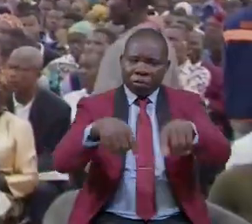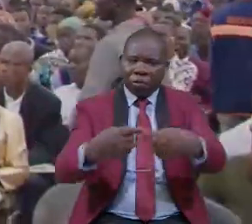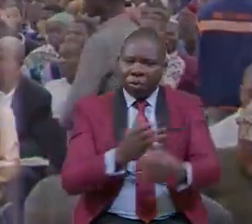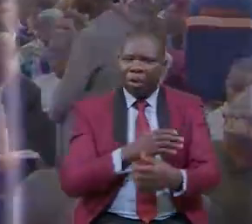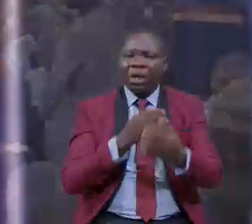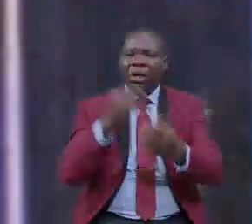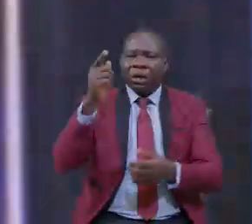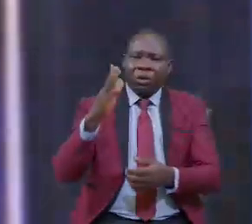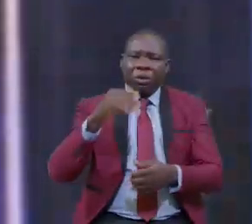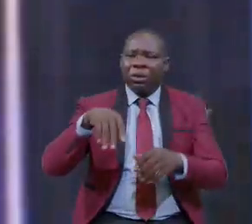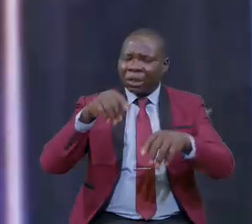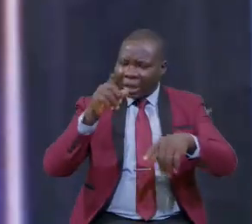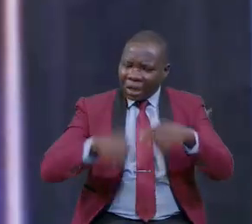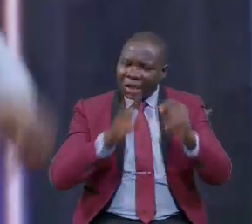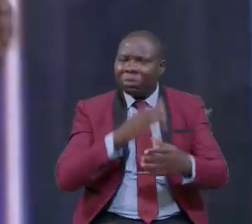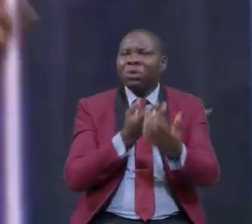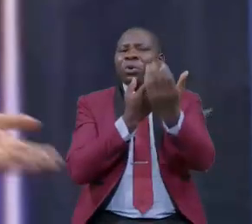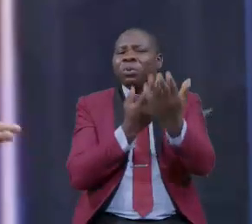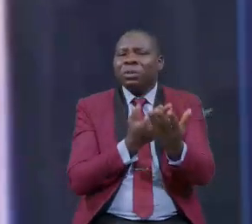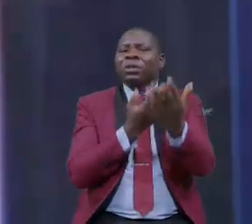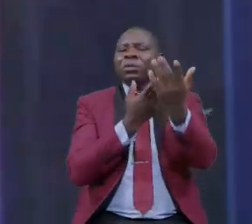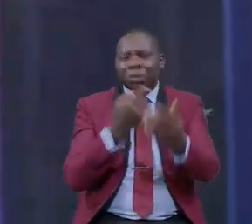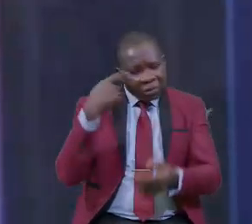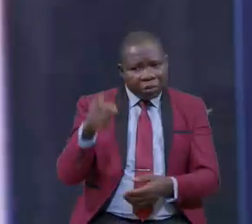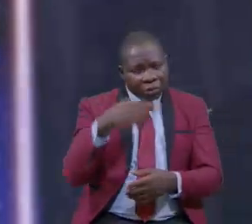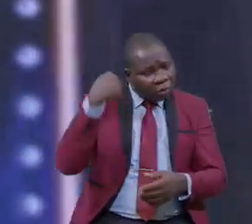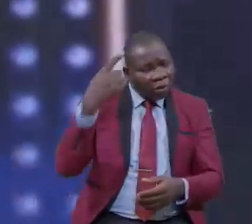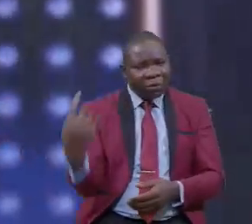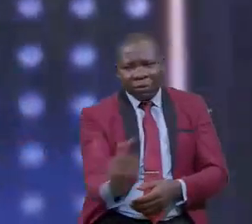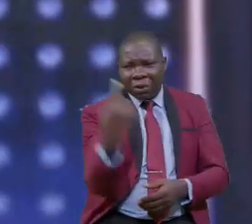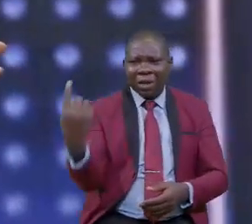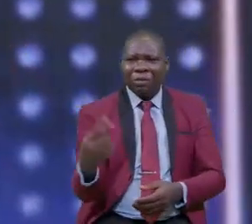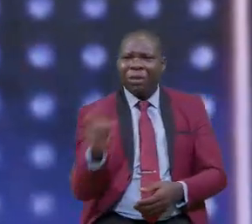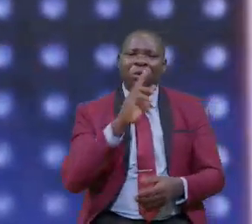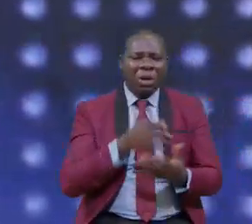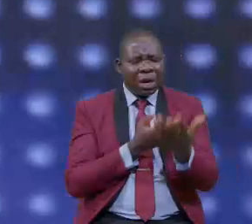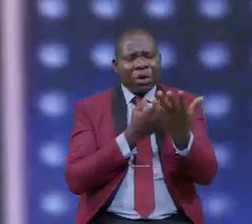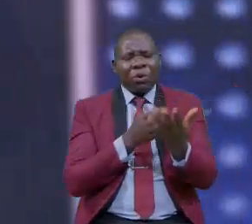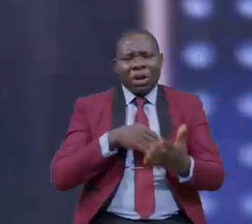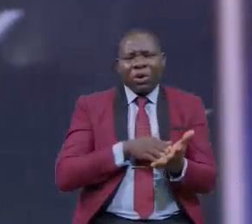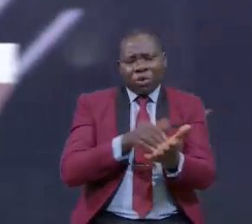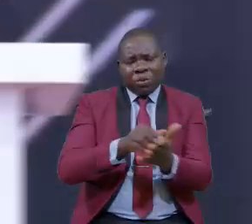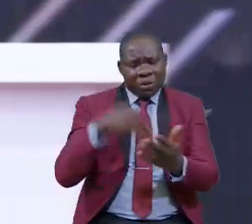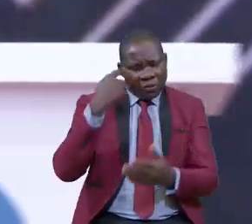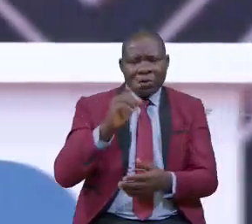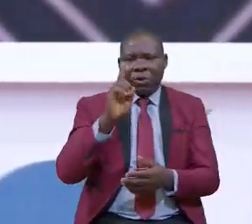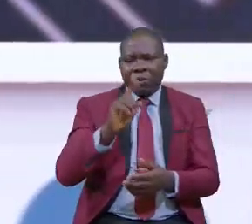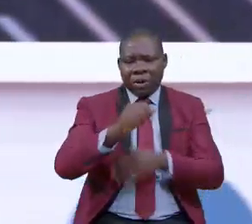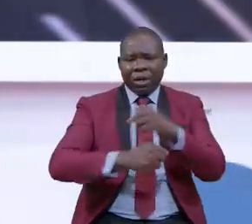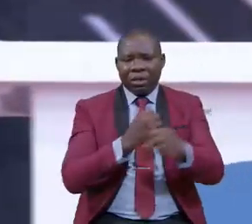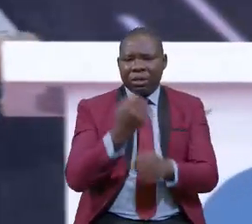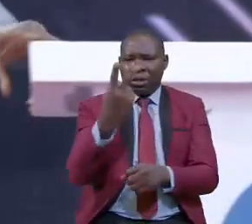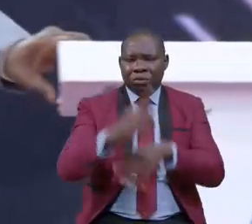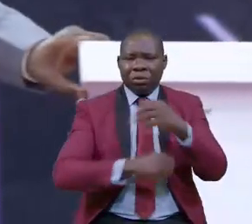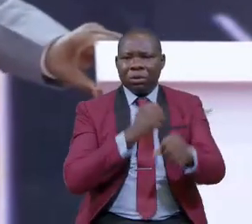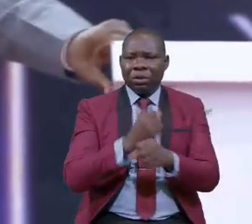you forever and ever. You're feeble for 1 year, you're feeble for 2 years, you're feeble for 3 years,